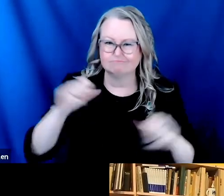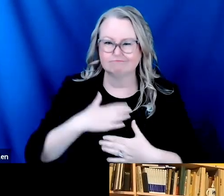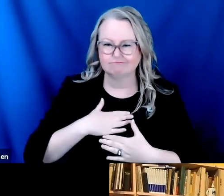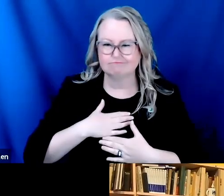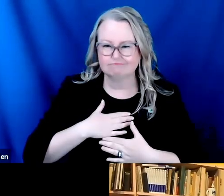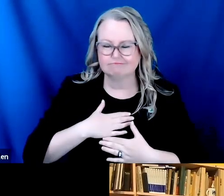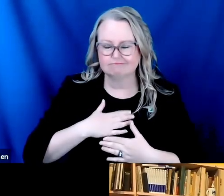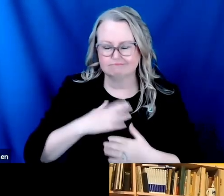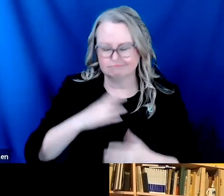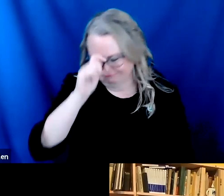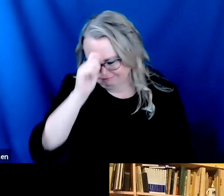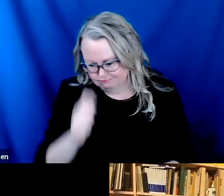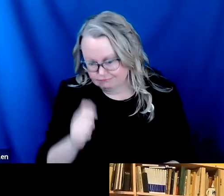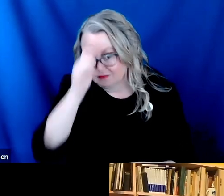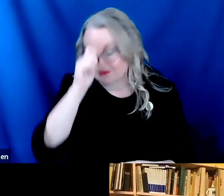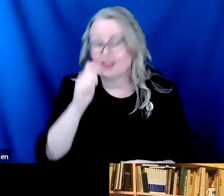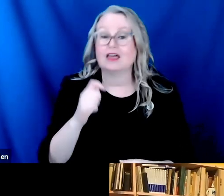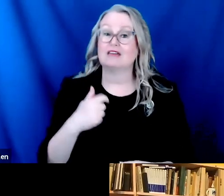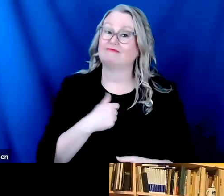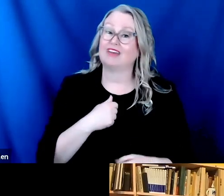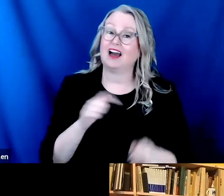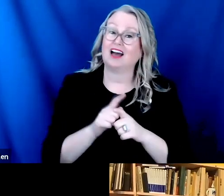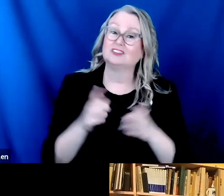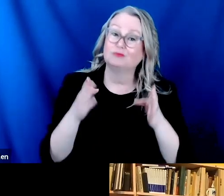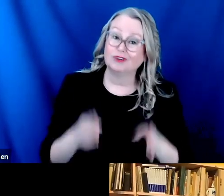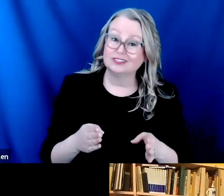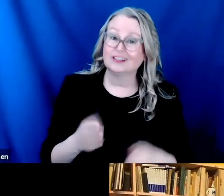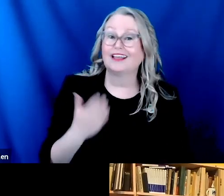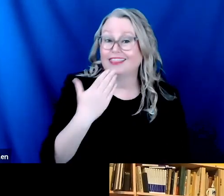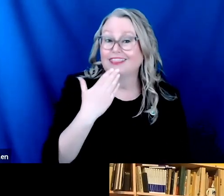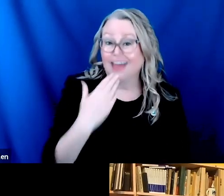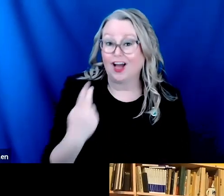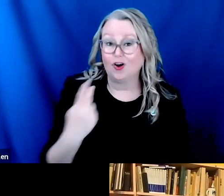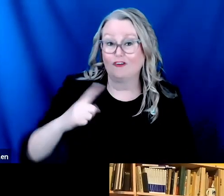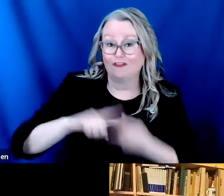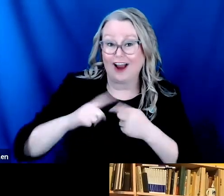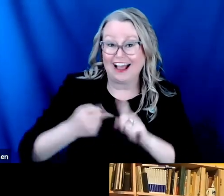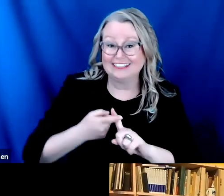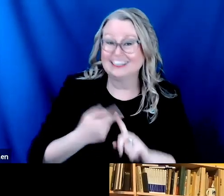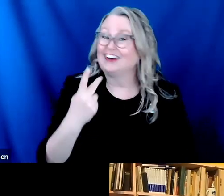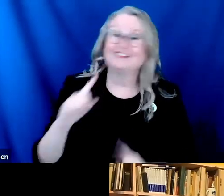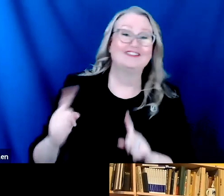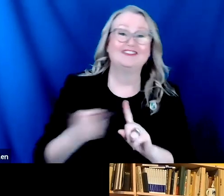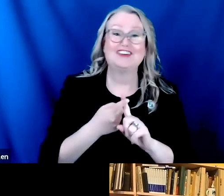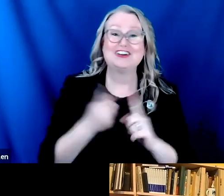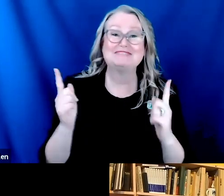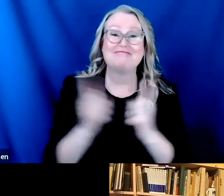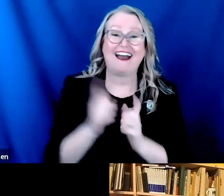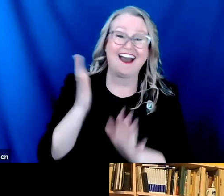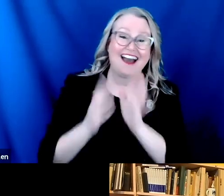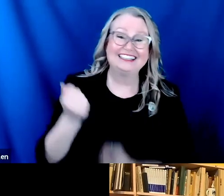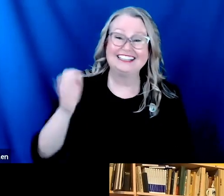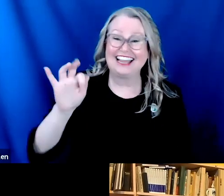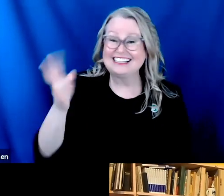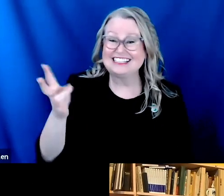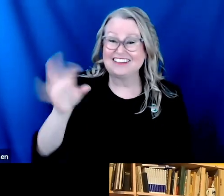you for your friendship over the years. We first met in the psychology department at Yale in